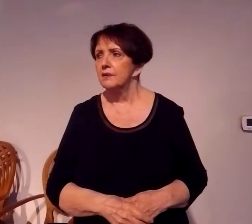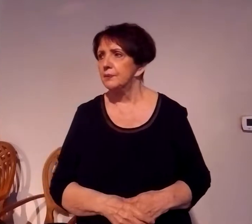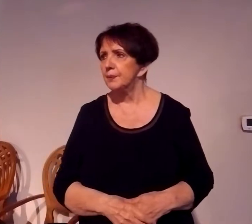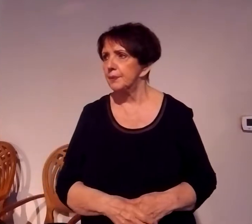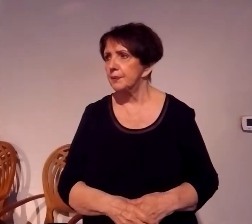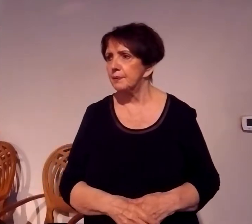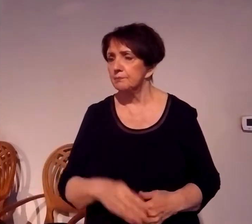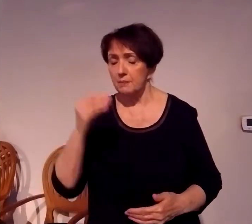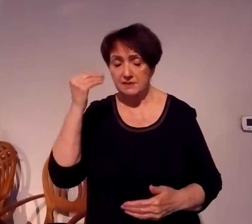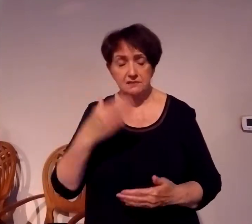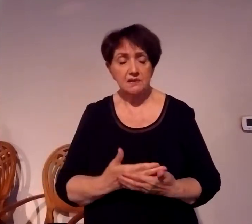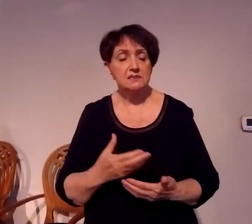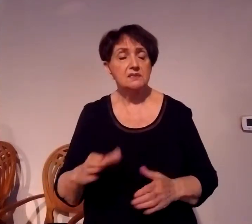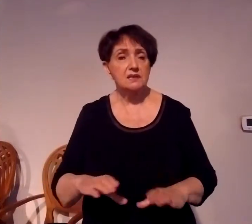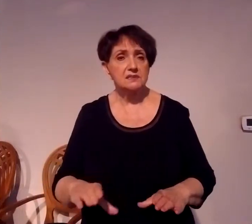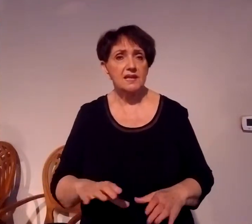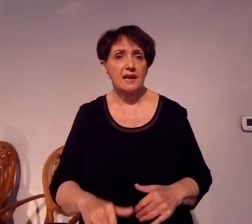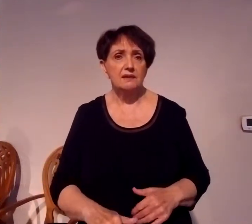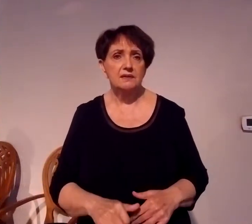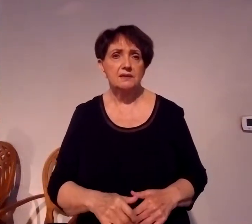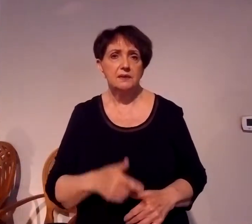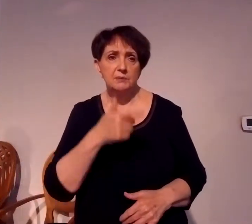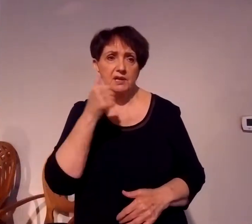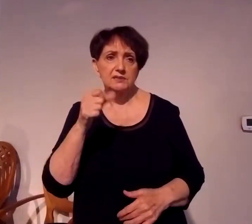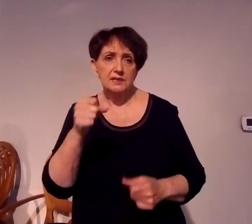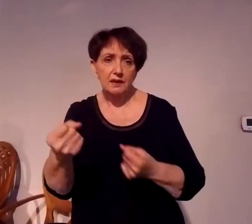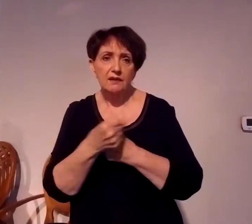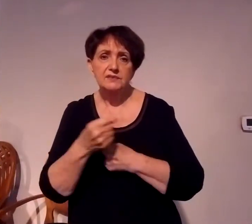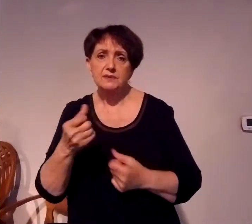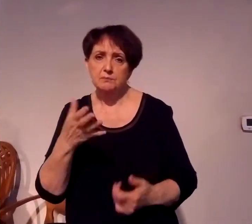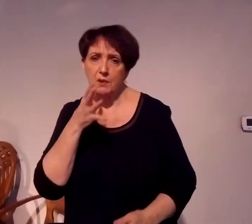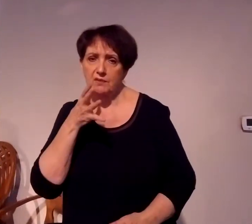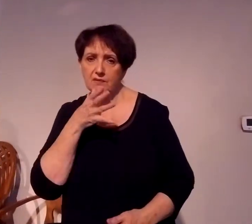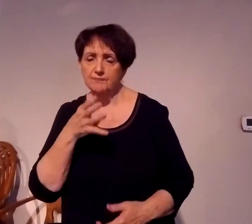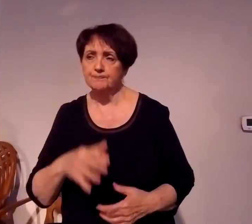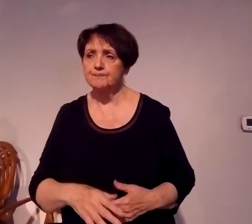My son does that because he loves his mother.